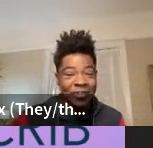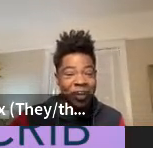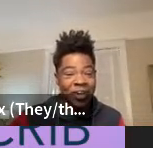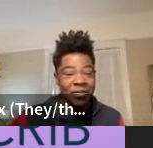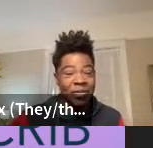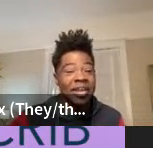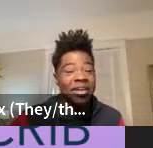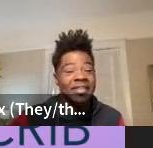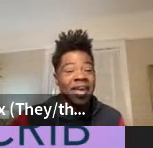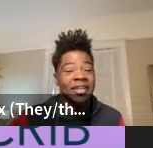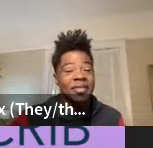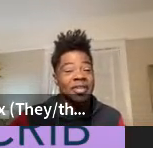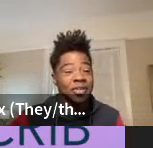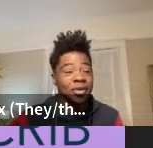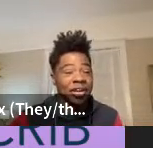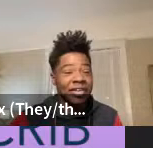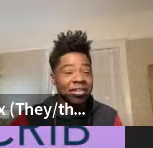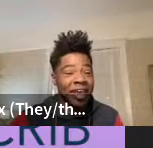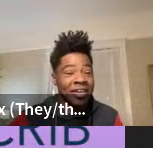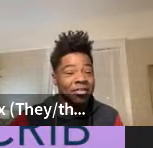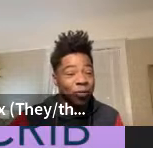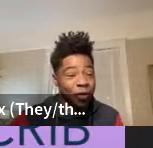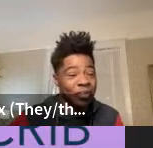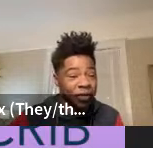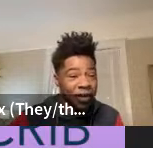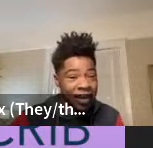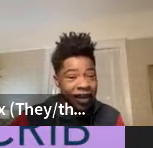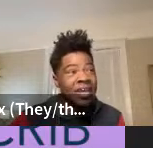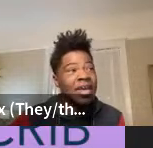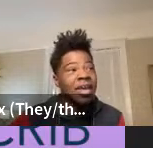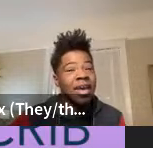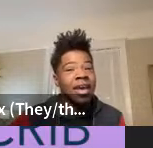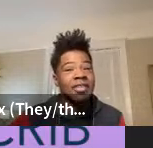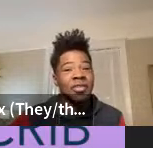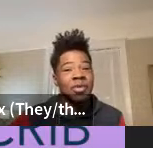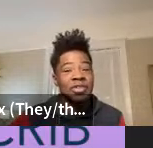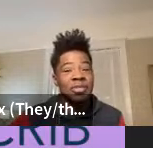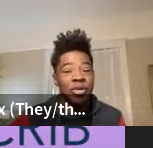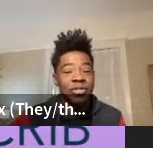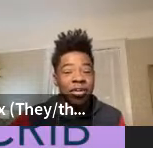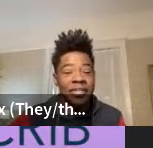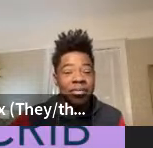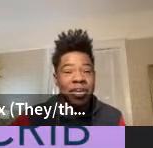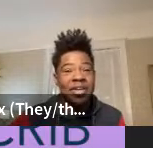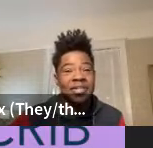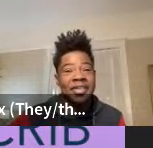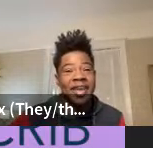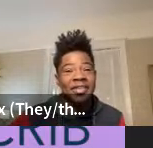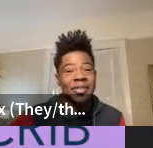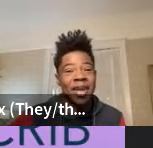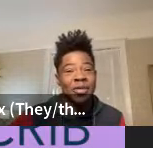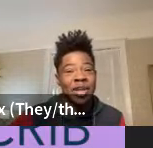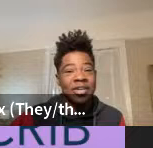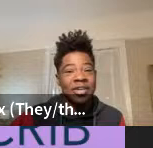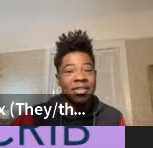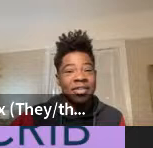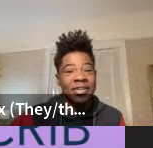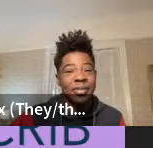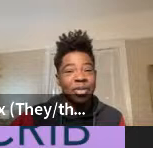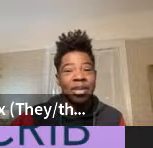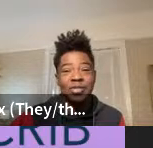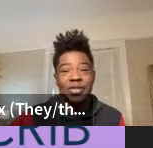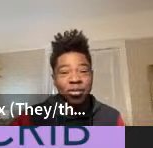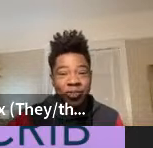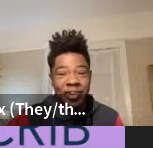it, and we are really excited to be stewarding this land for community. So it was important for us to be here today so that we